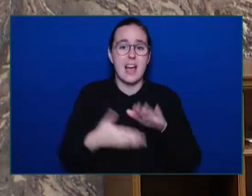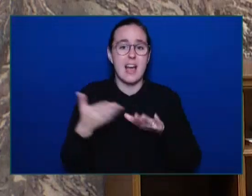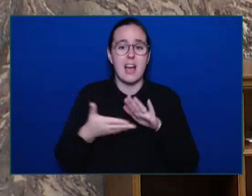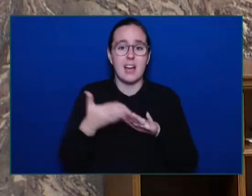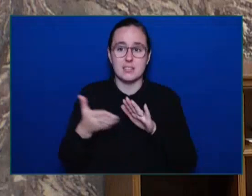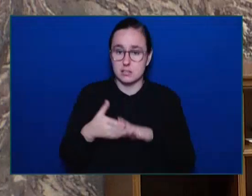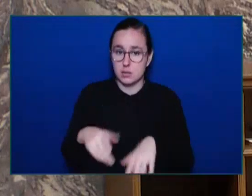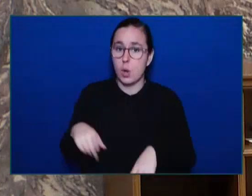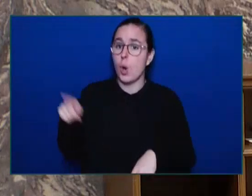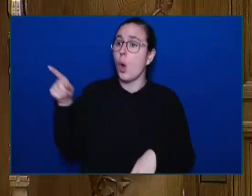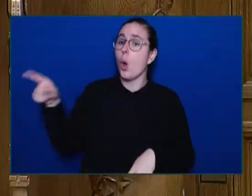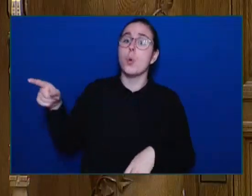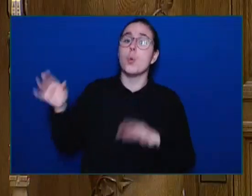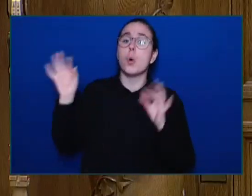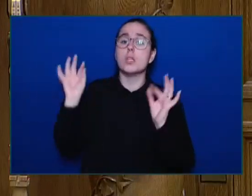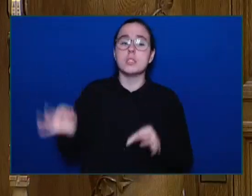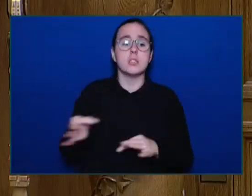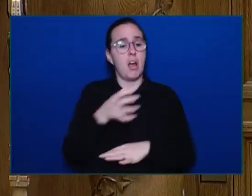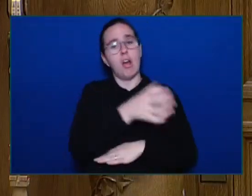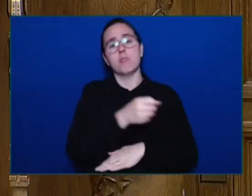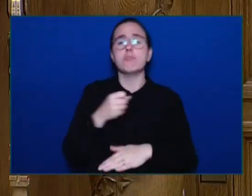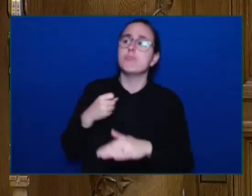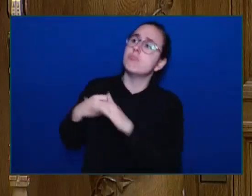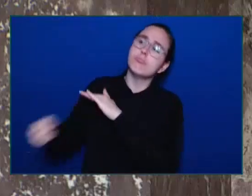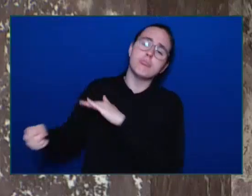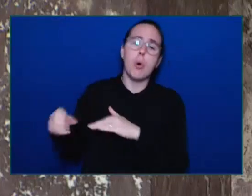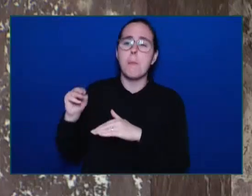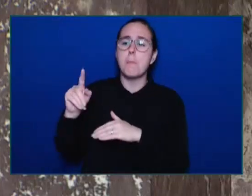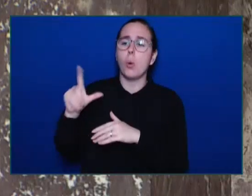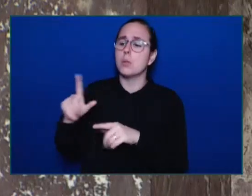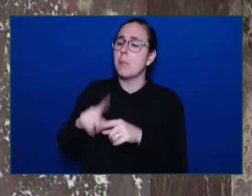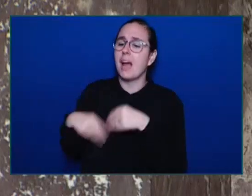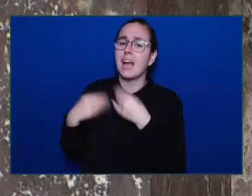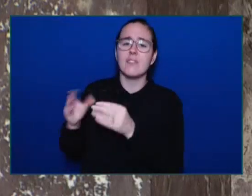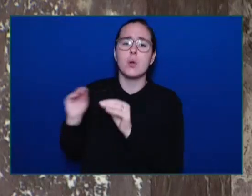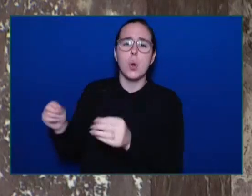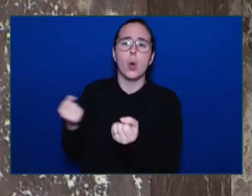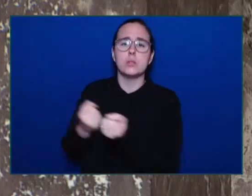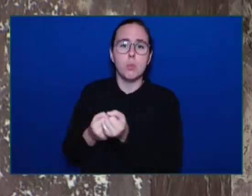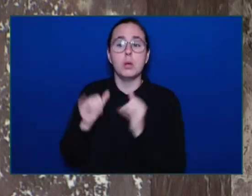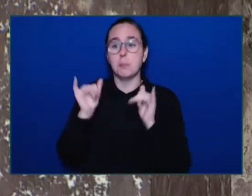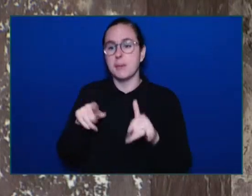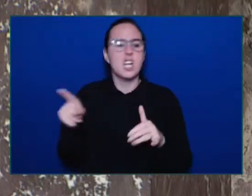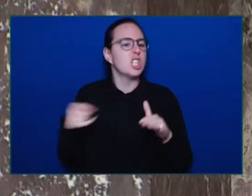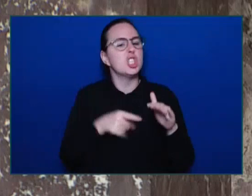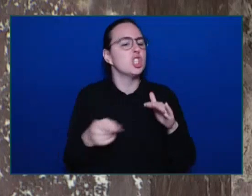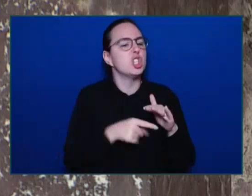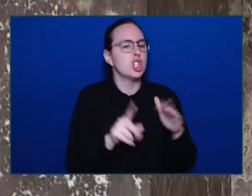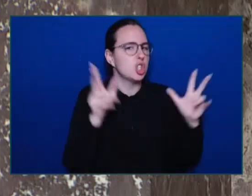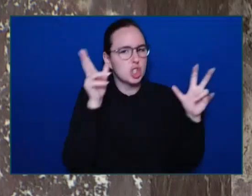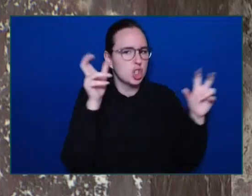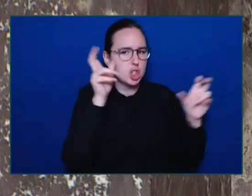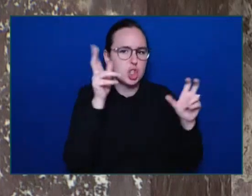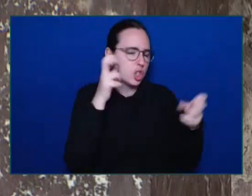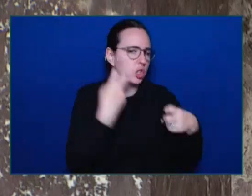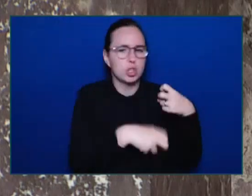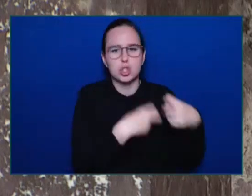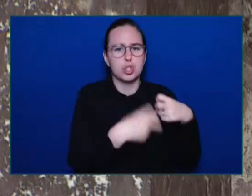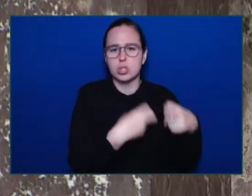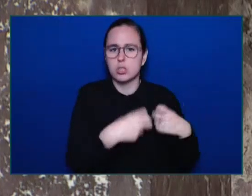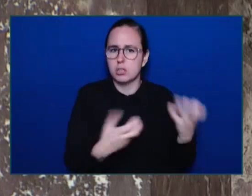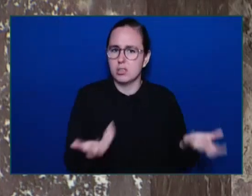policies? Minister of Housing. Thank you, Honourable Speaker. I think the problem is in how the member asked the